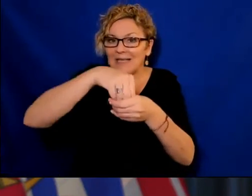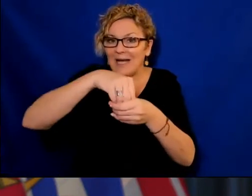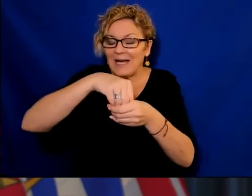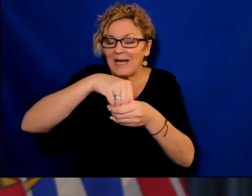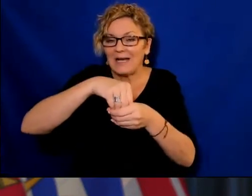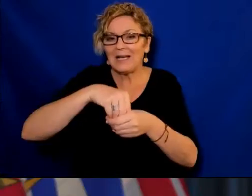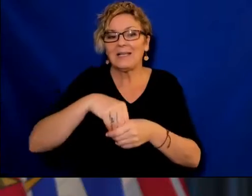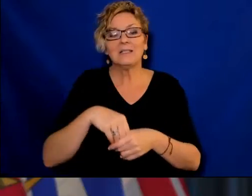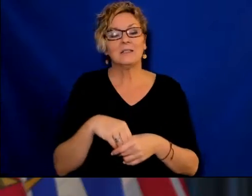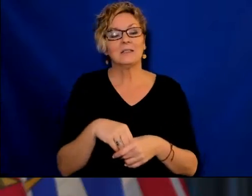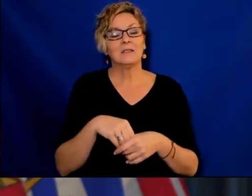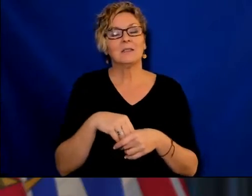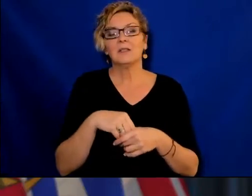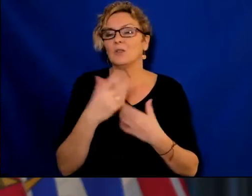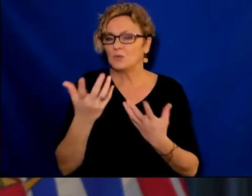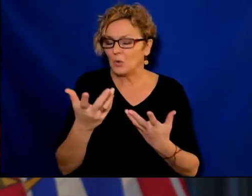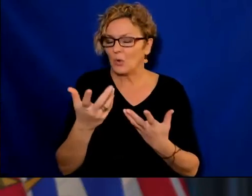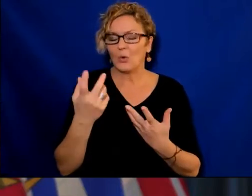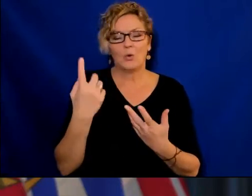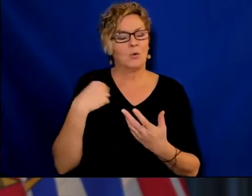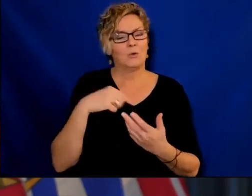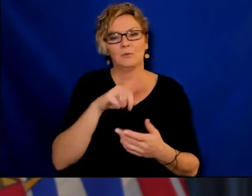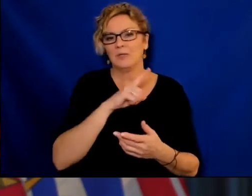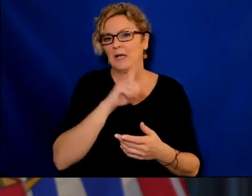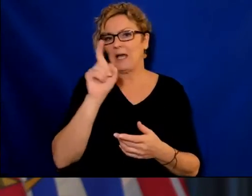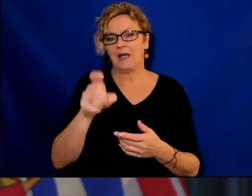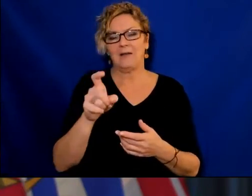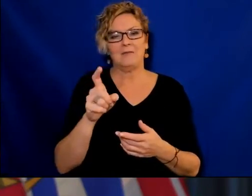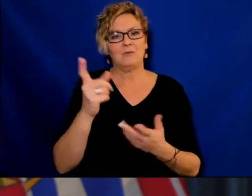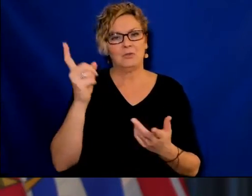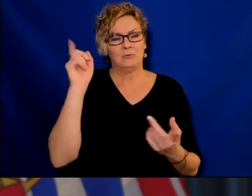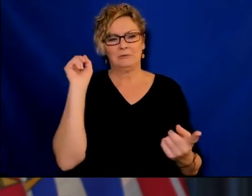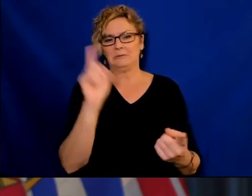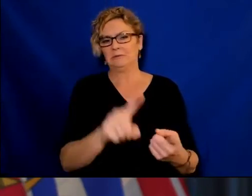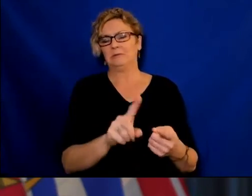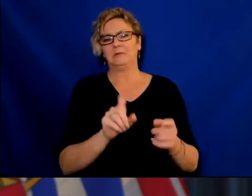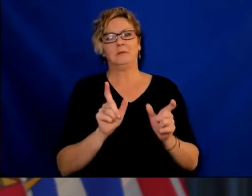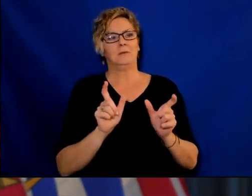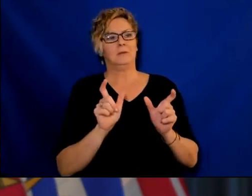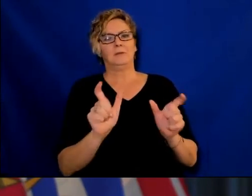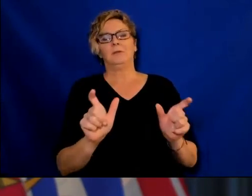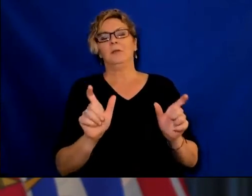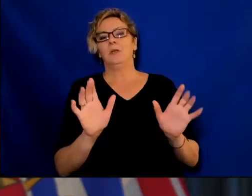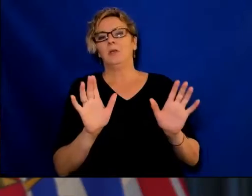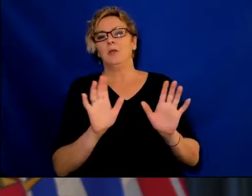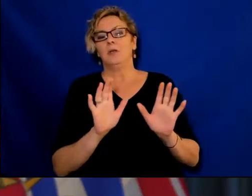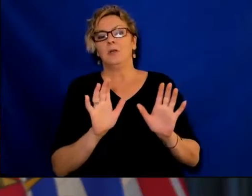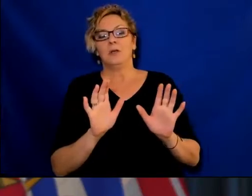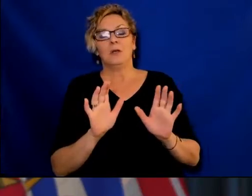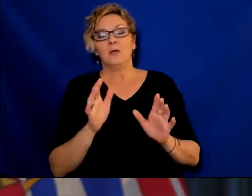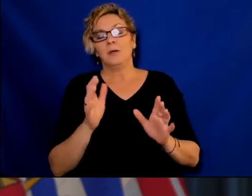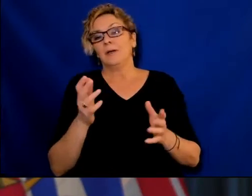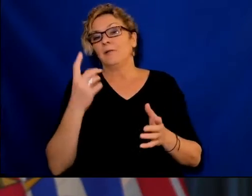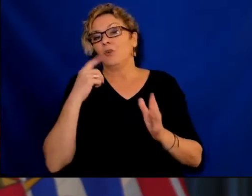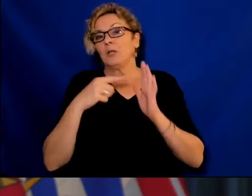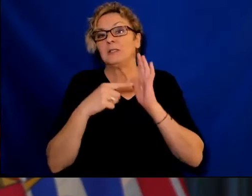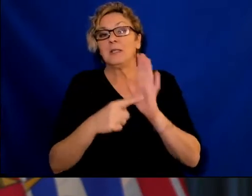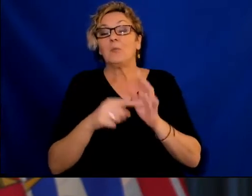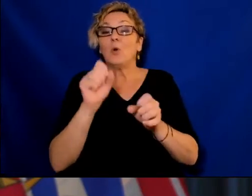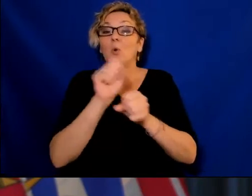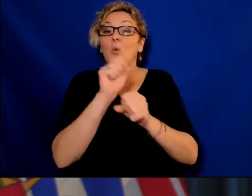it's in our home or whether it's in the lunchroom at work or carpooling to work or talking with the other parents